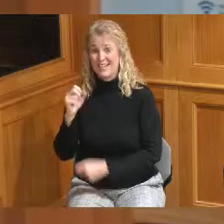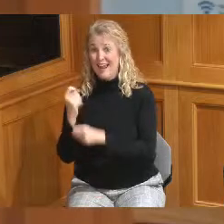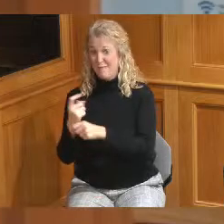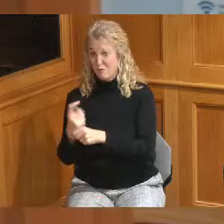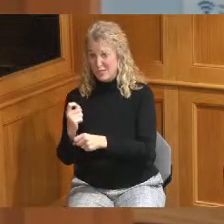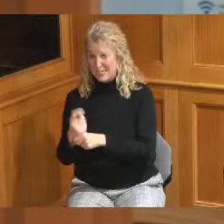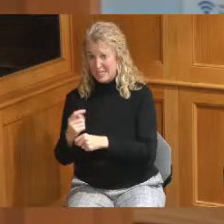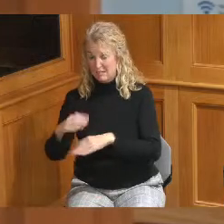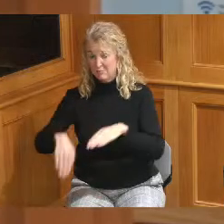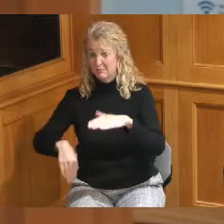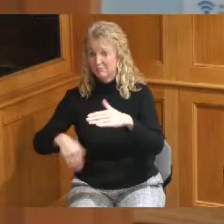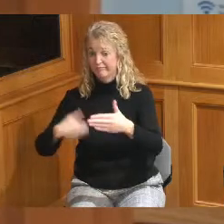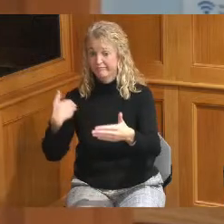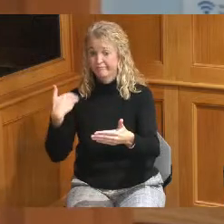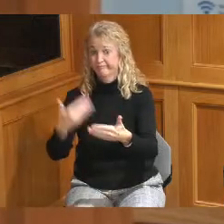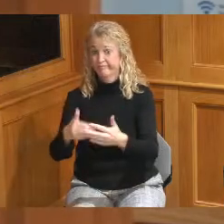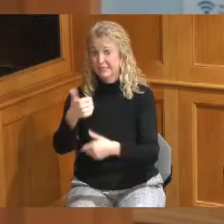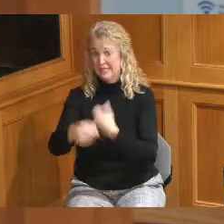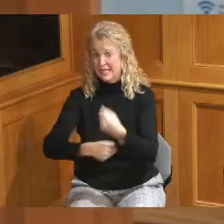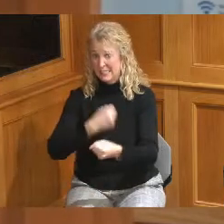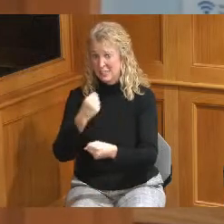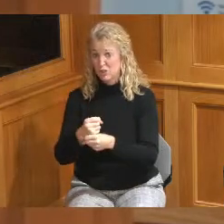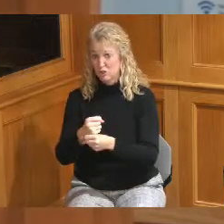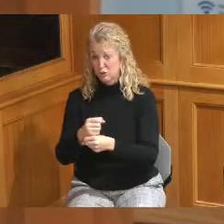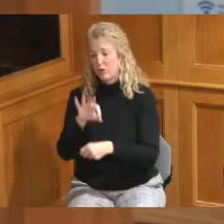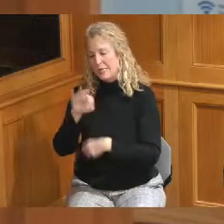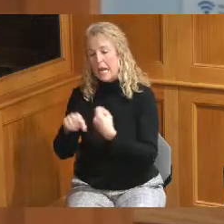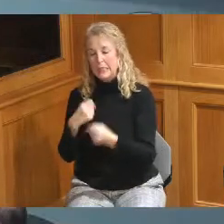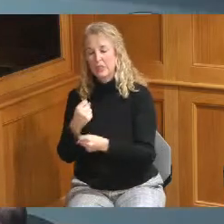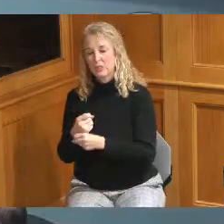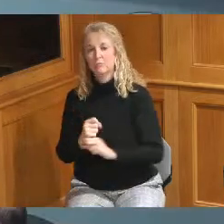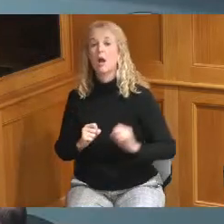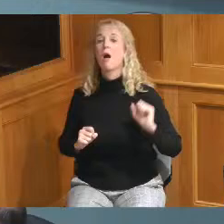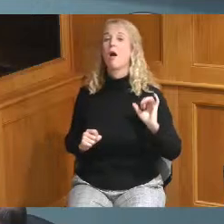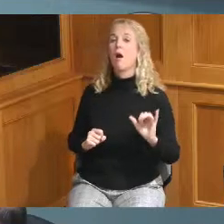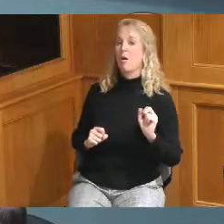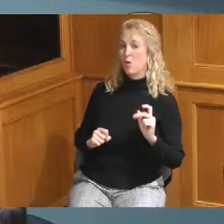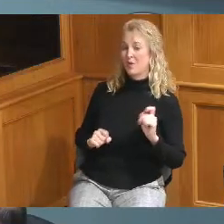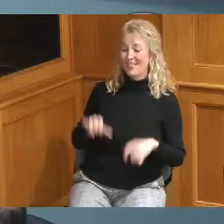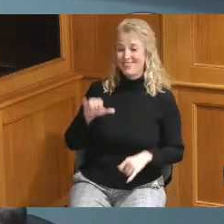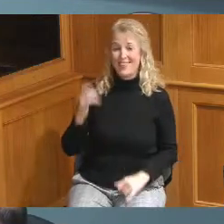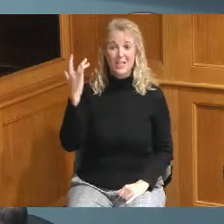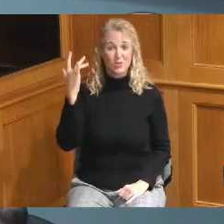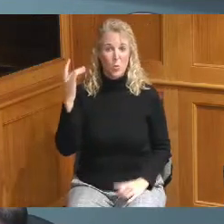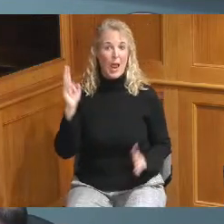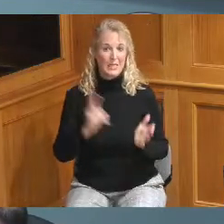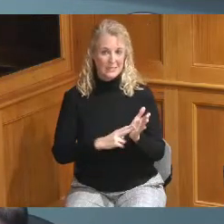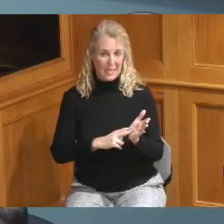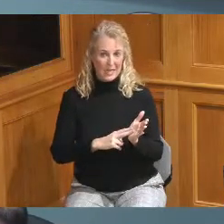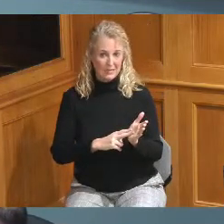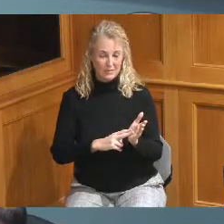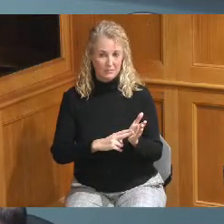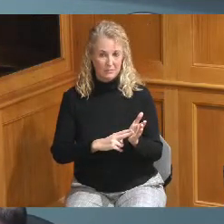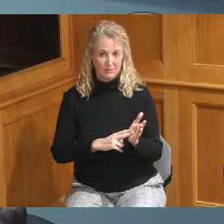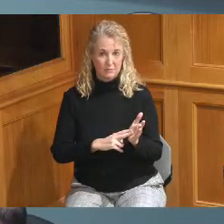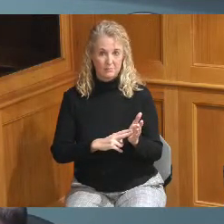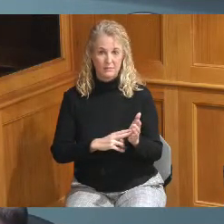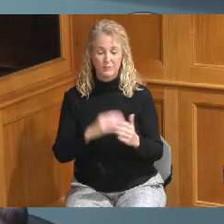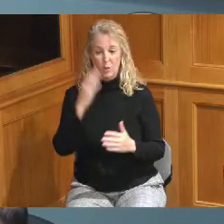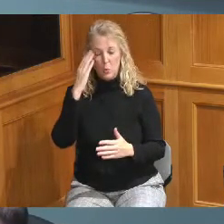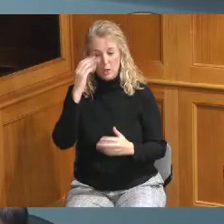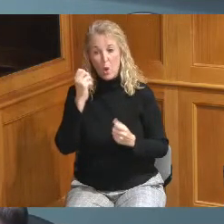year thereafter for the remaining, the 10 years, so the 9 years, yes. Okay, because That's the benefit. There is an uptick. We're adding a lot of